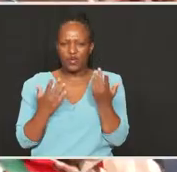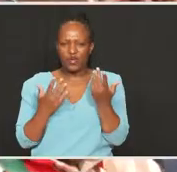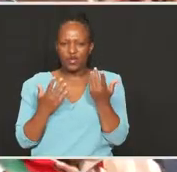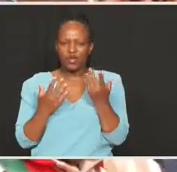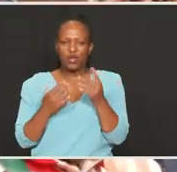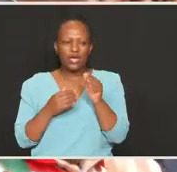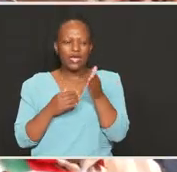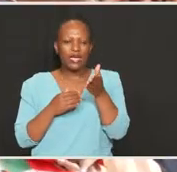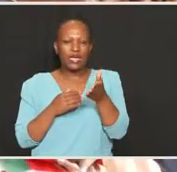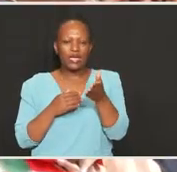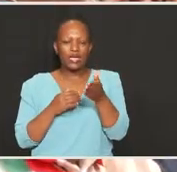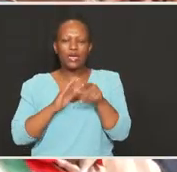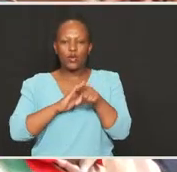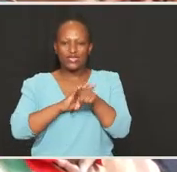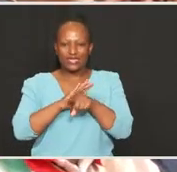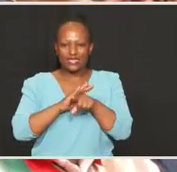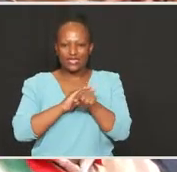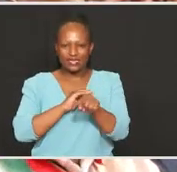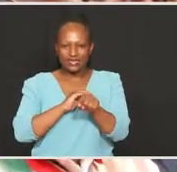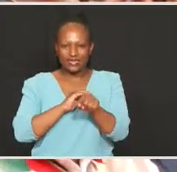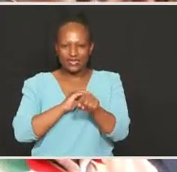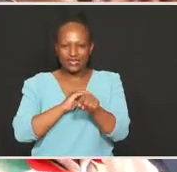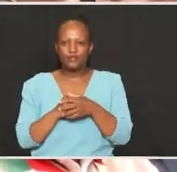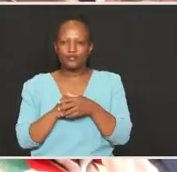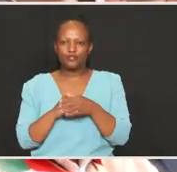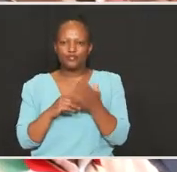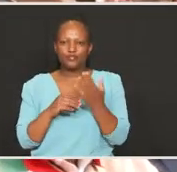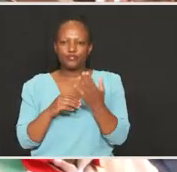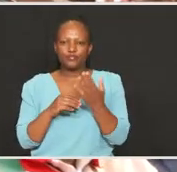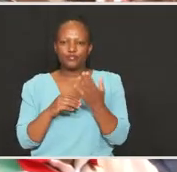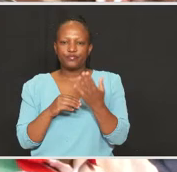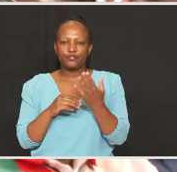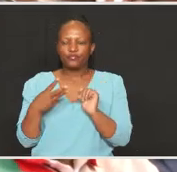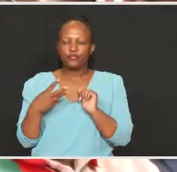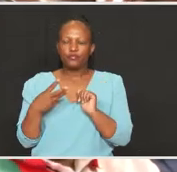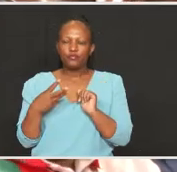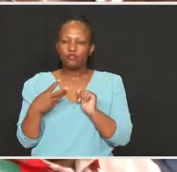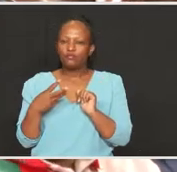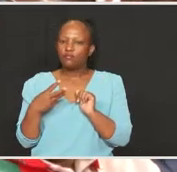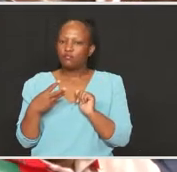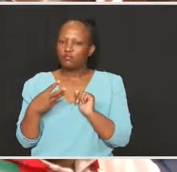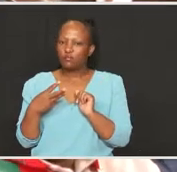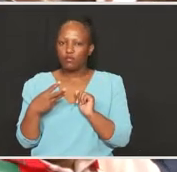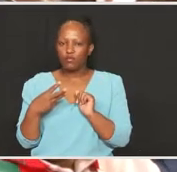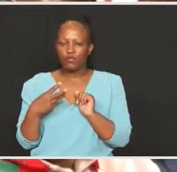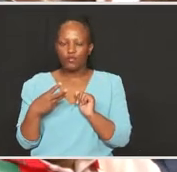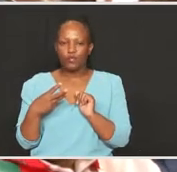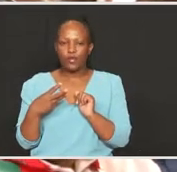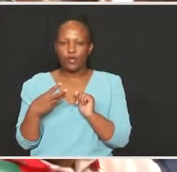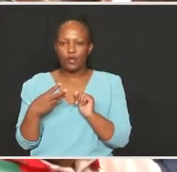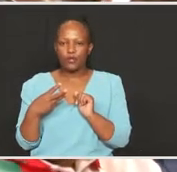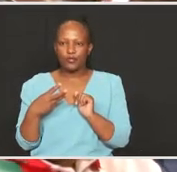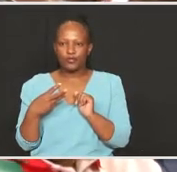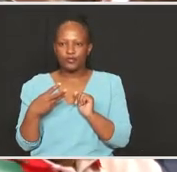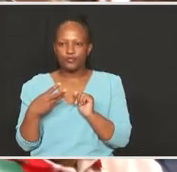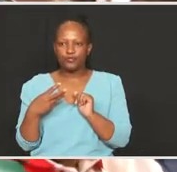respective districts and then um with regards to